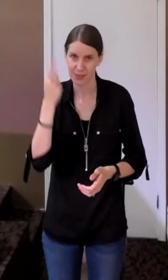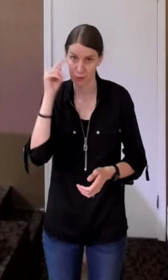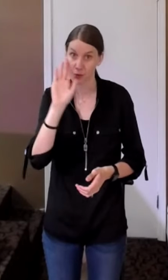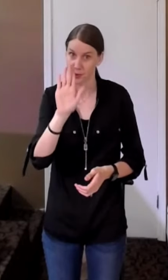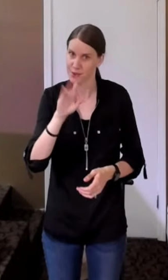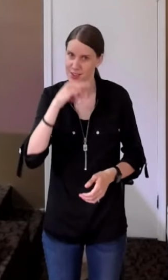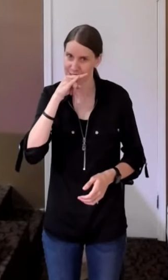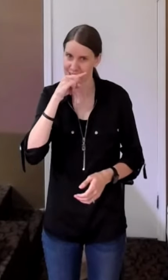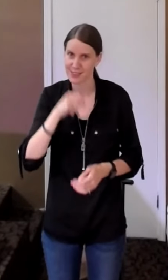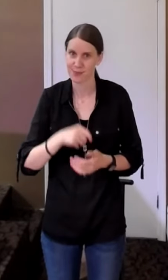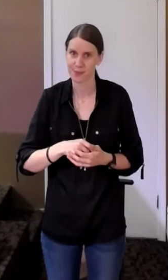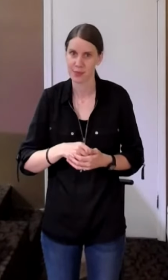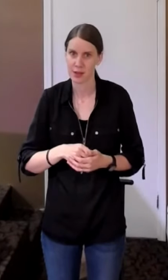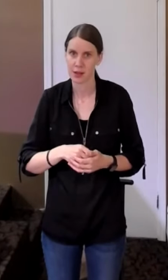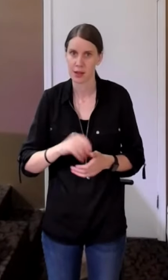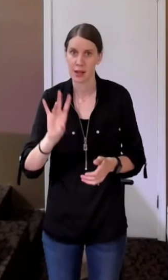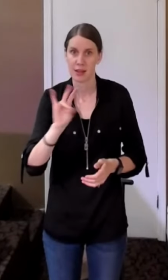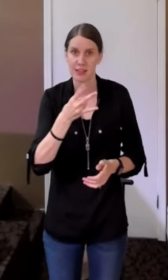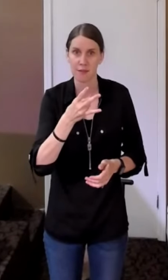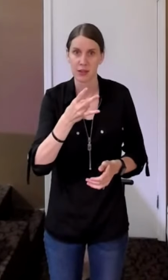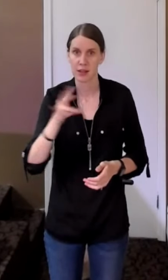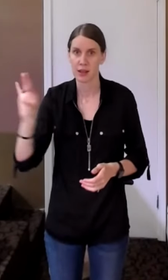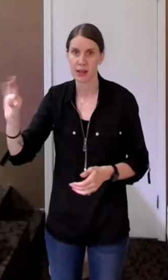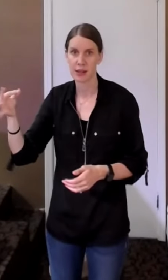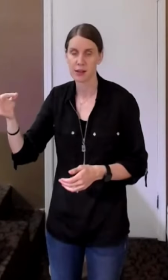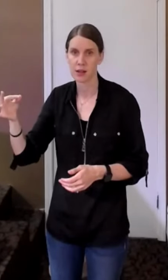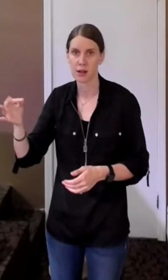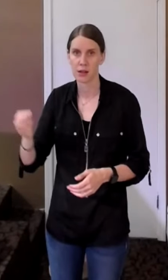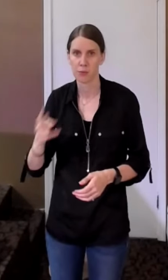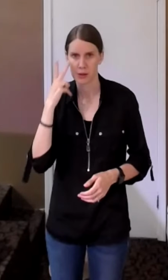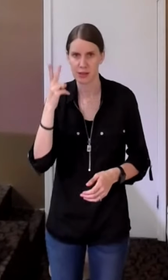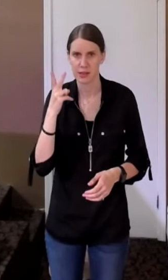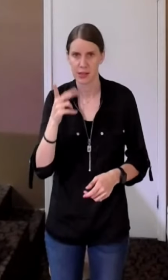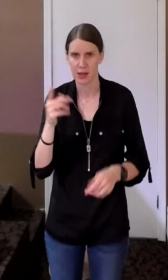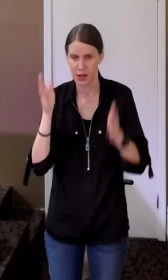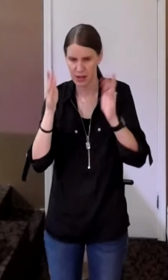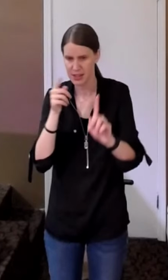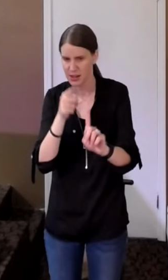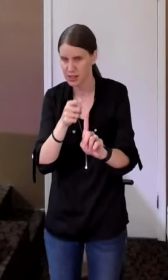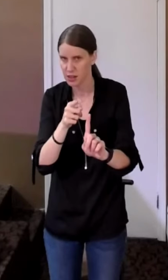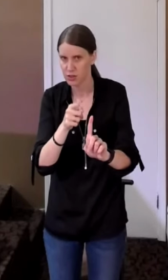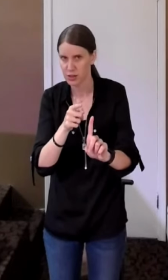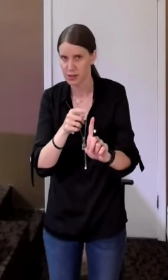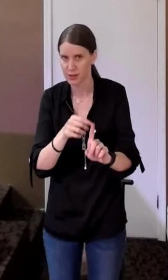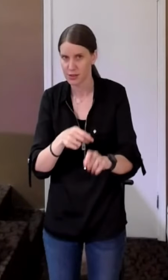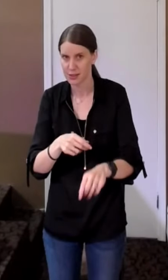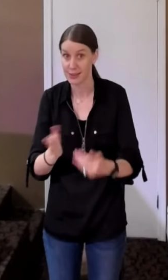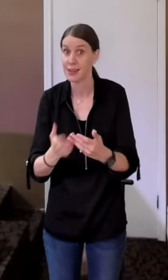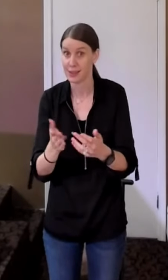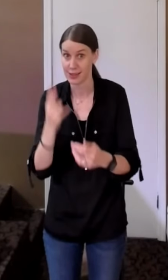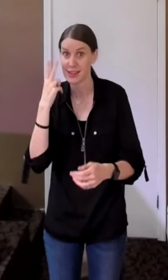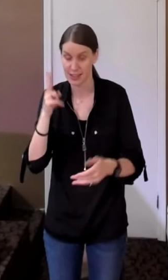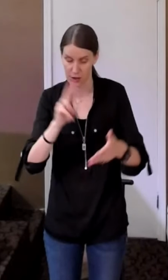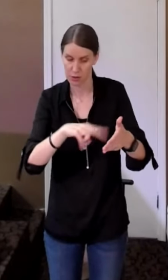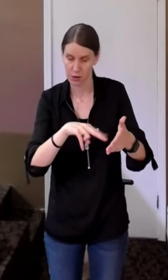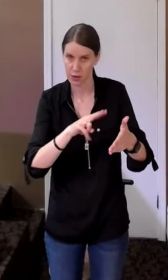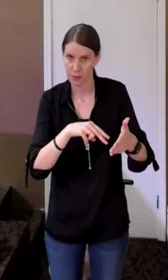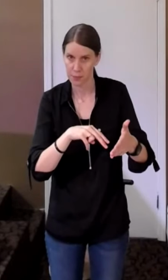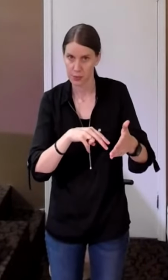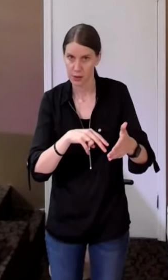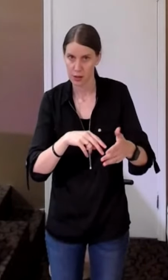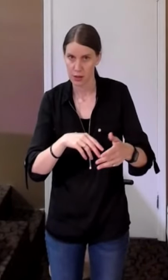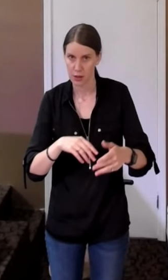children. In 17 to 19, there's a dedication there that is obvious. She keeps